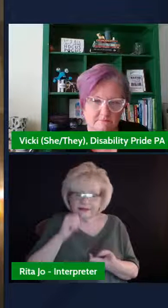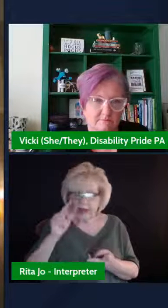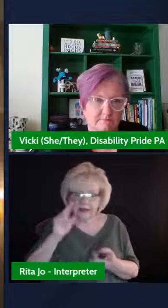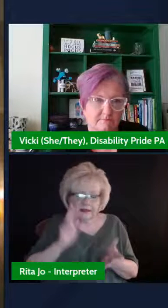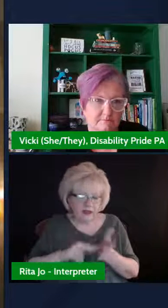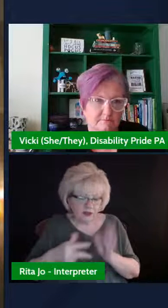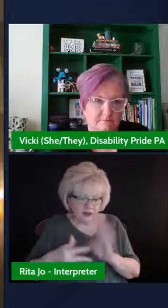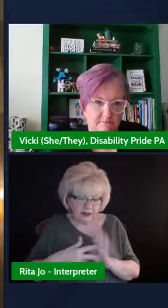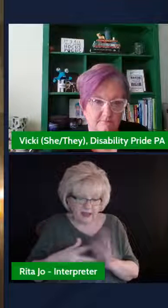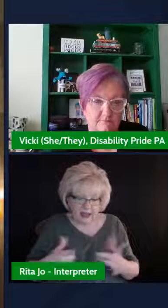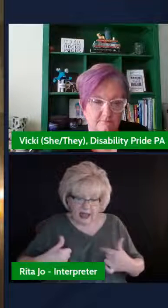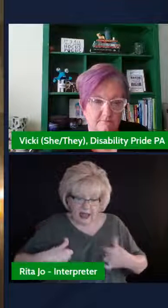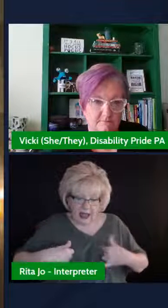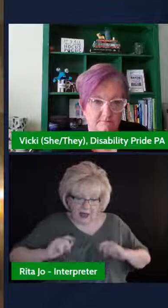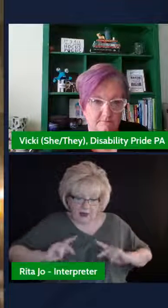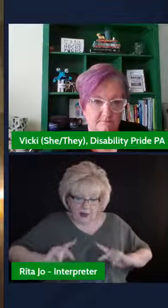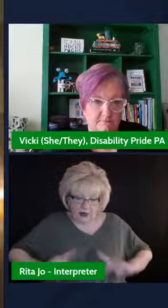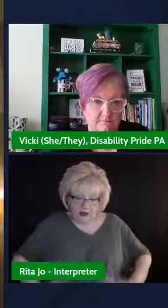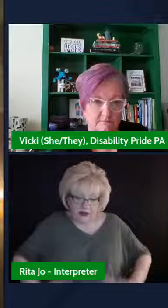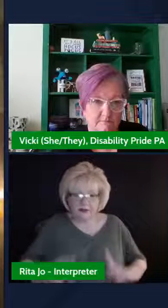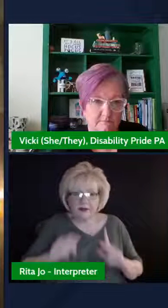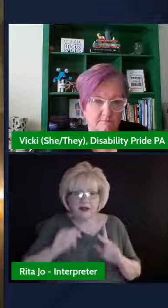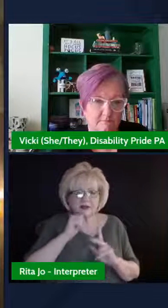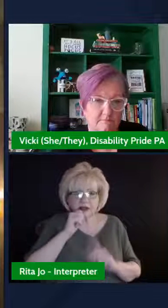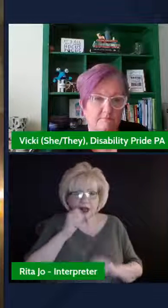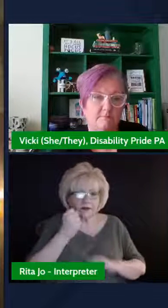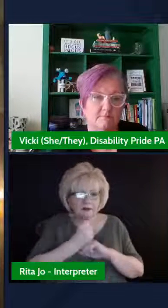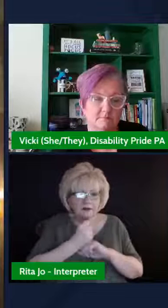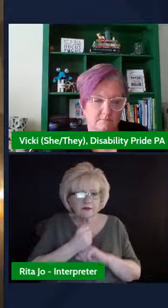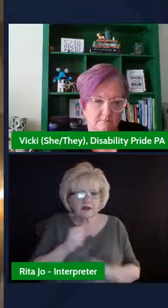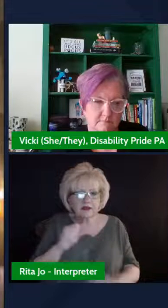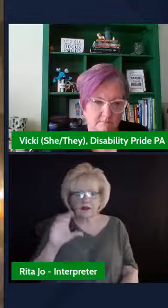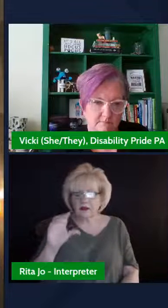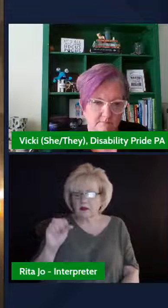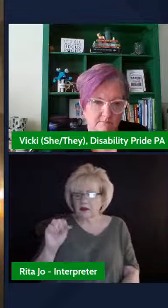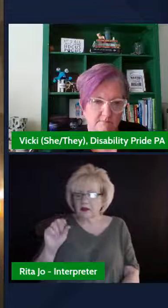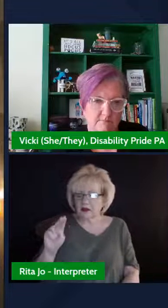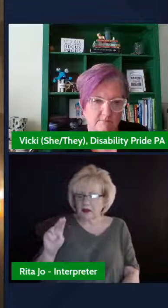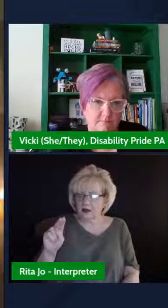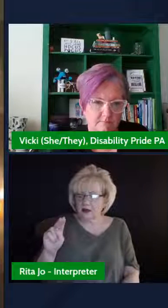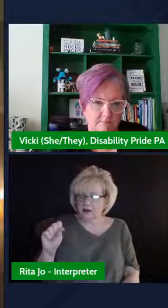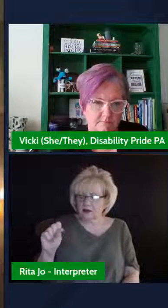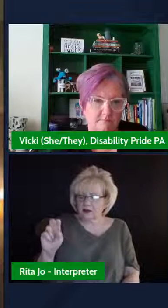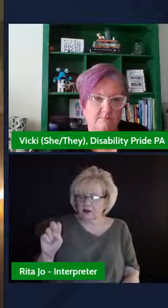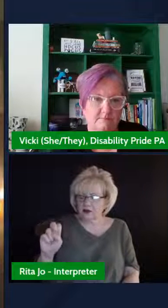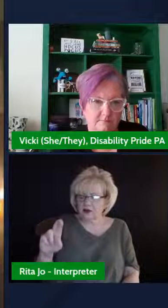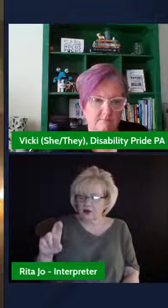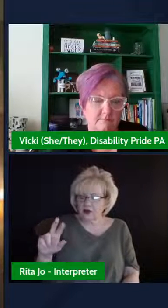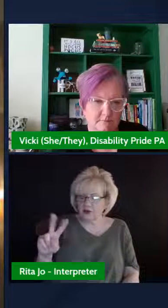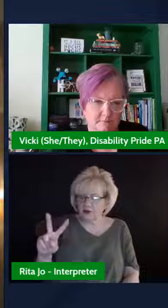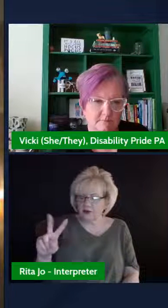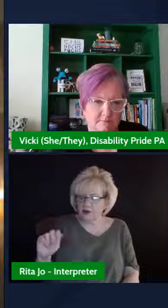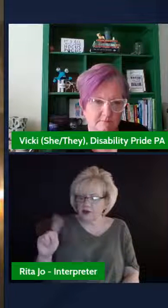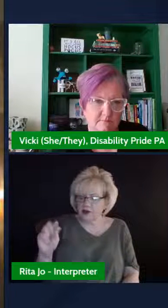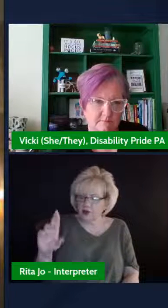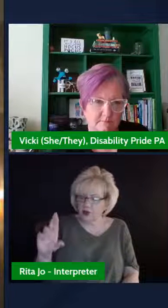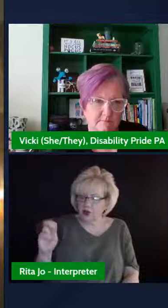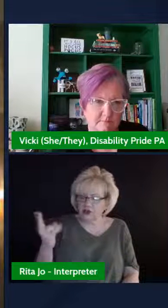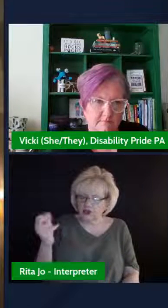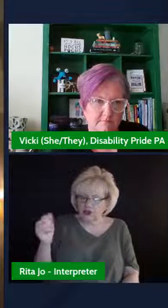I personally am not a proponent of conservatorships. DRP will never recommend them. Um,